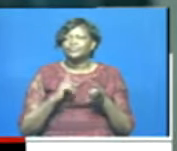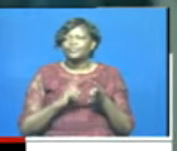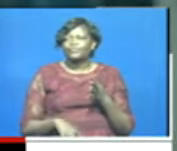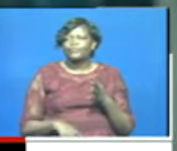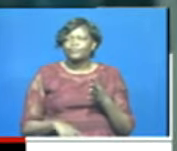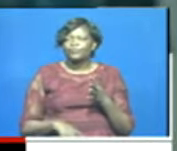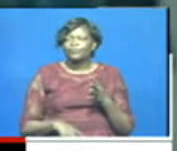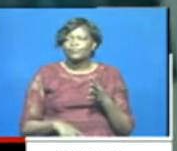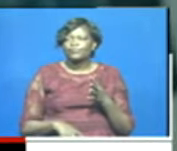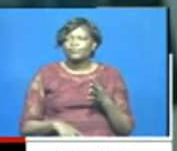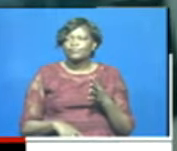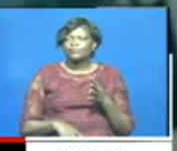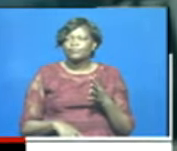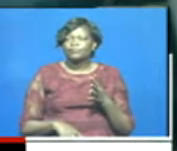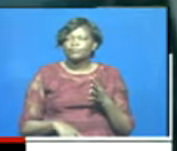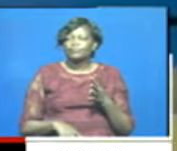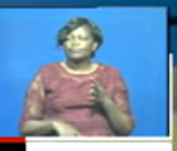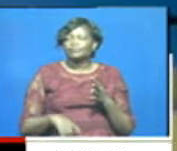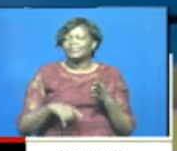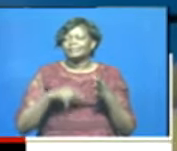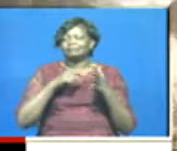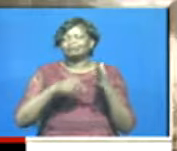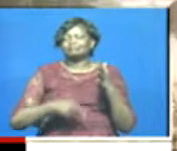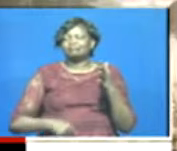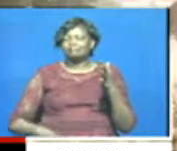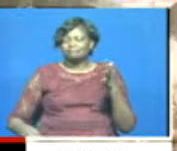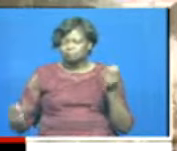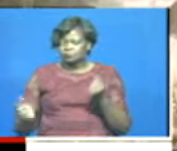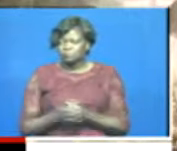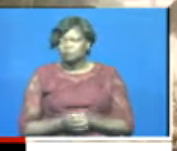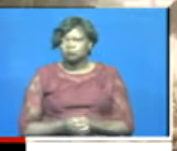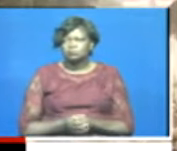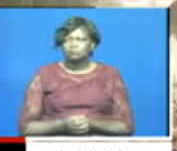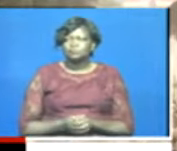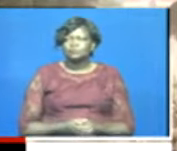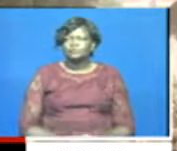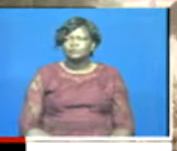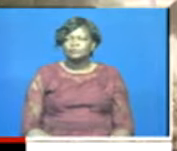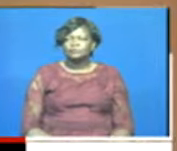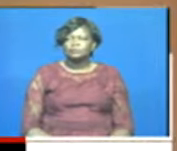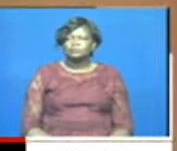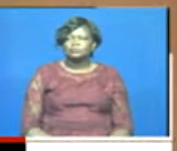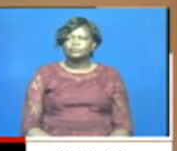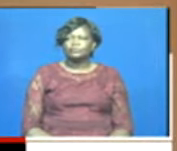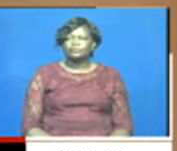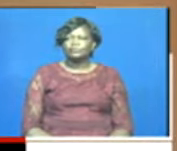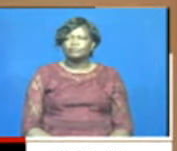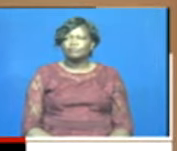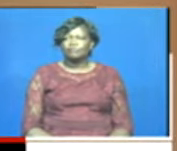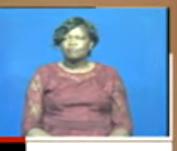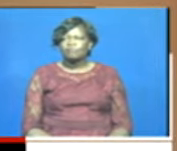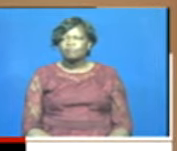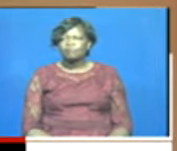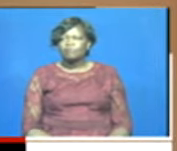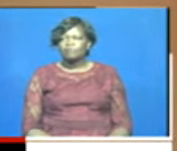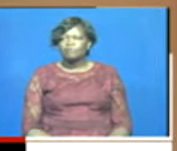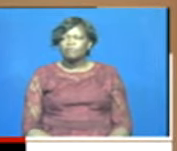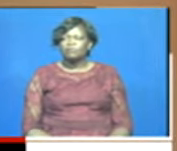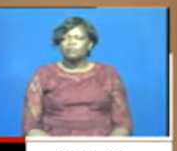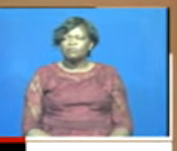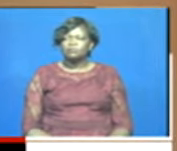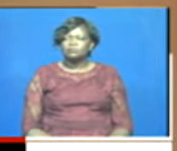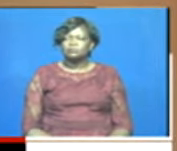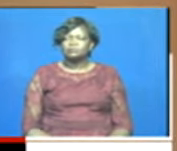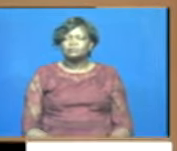Johar Moving Enterprises, among others. Nduta Mukami for Prime Edition. Now to the agriculture